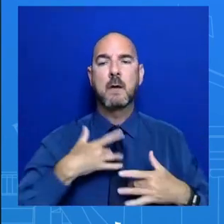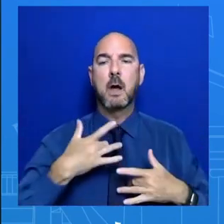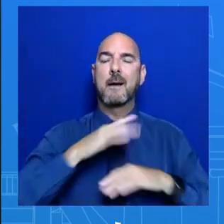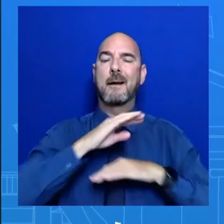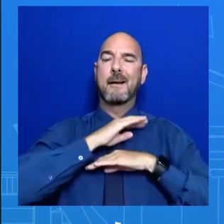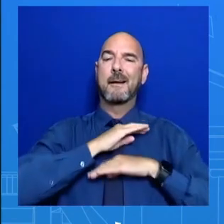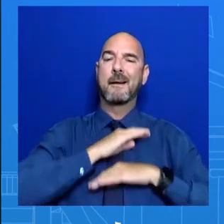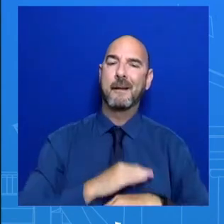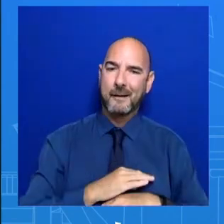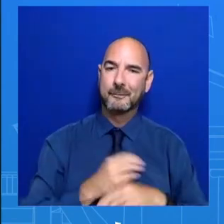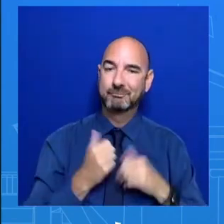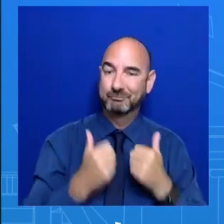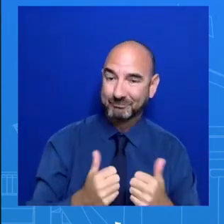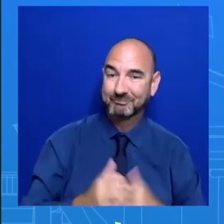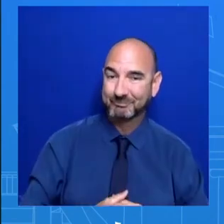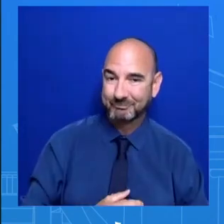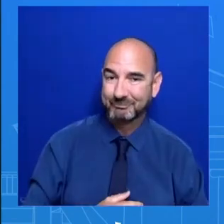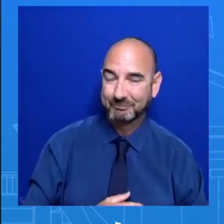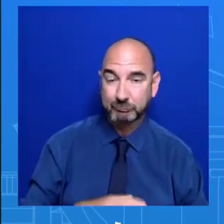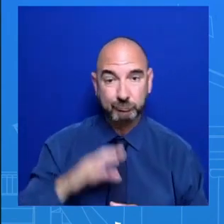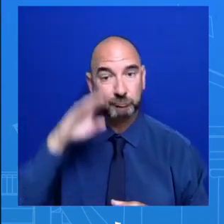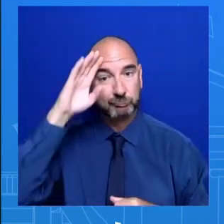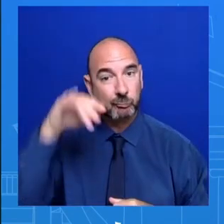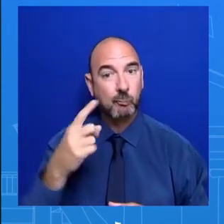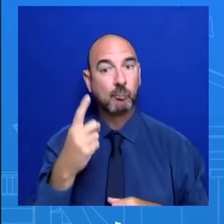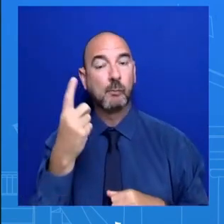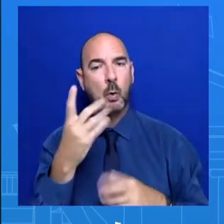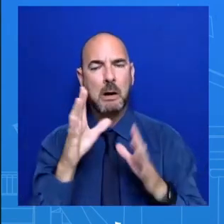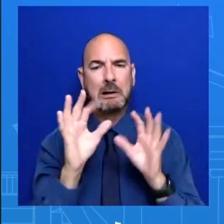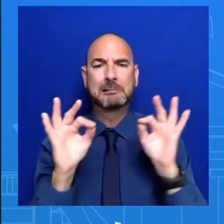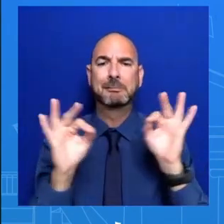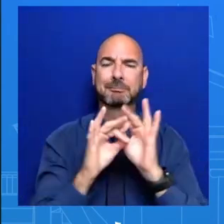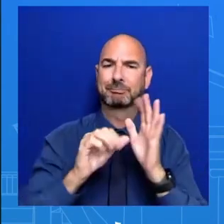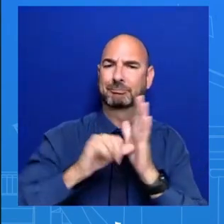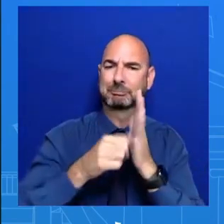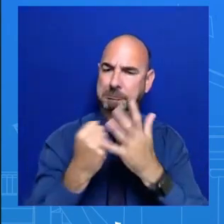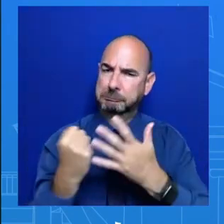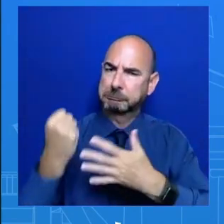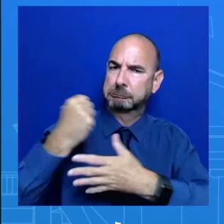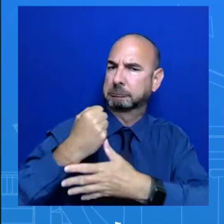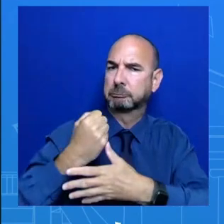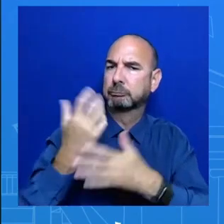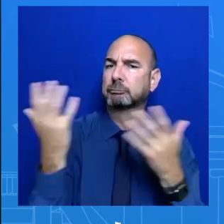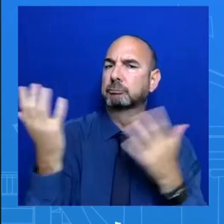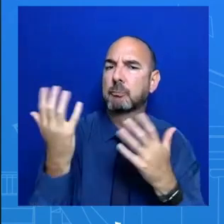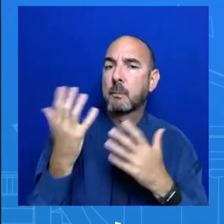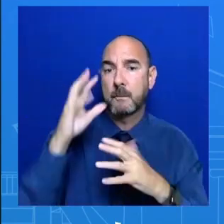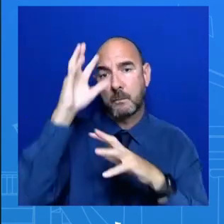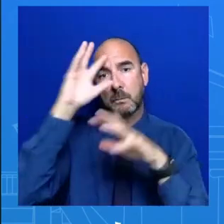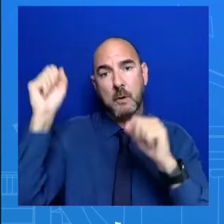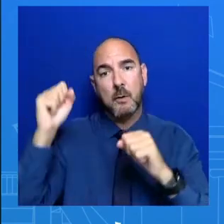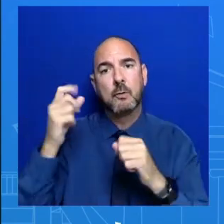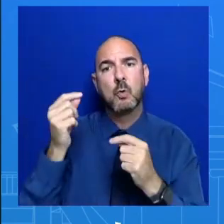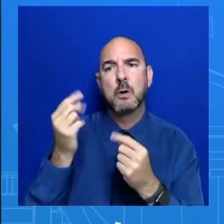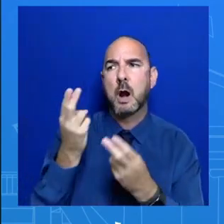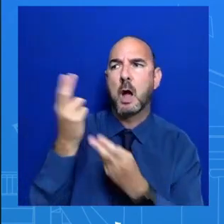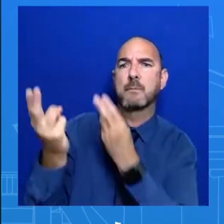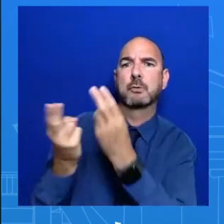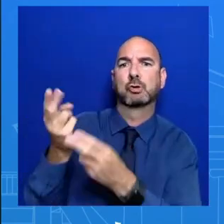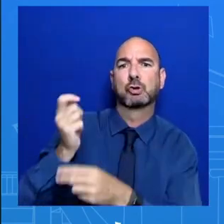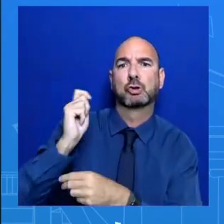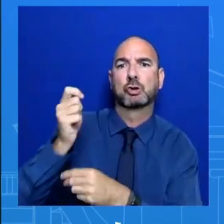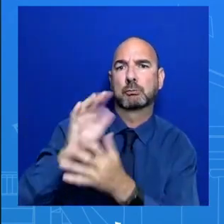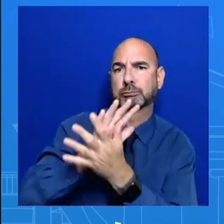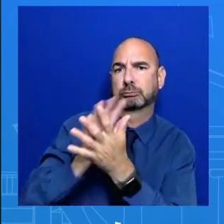biggest priority of the president is nominating and confirming extraordinarily qualified